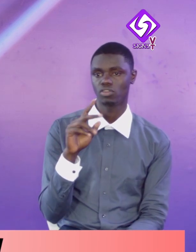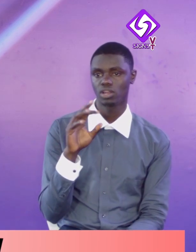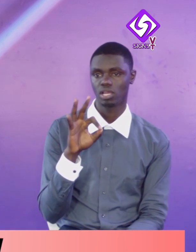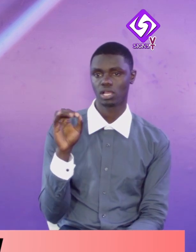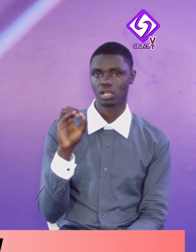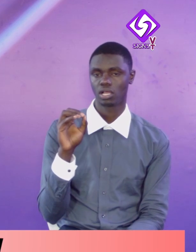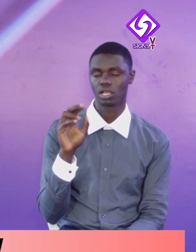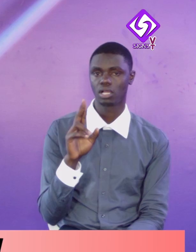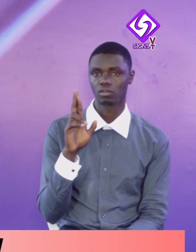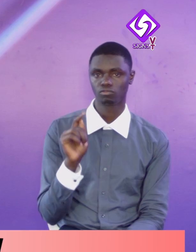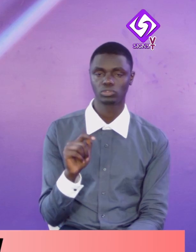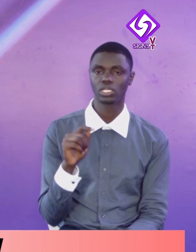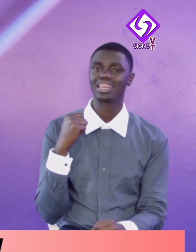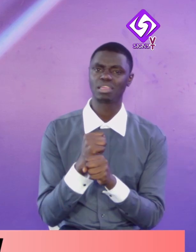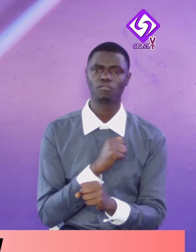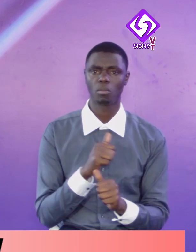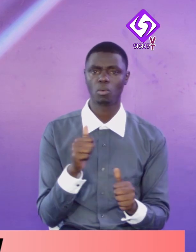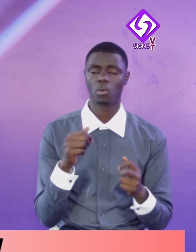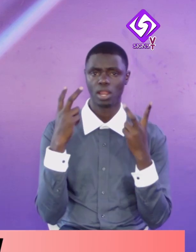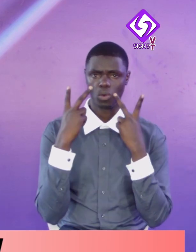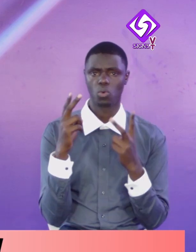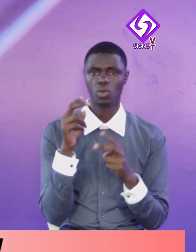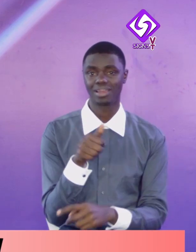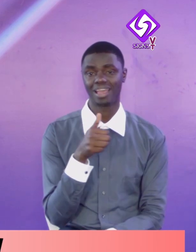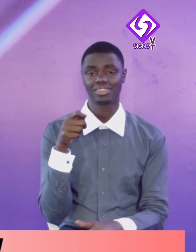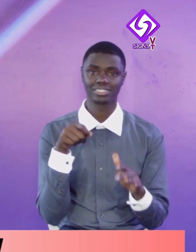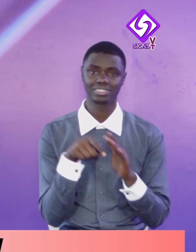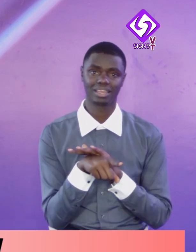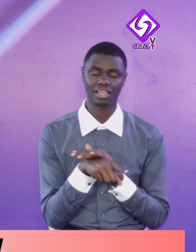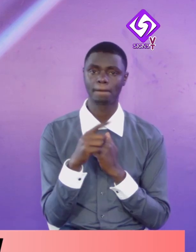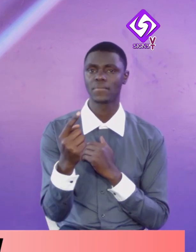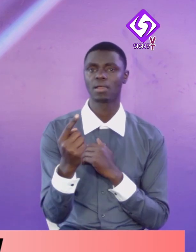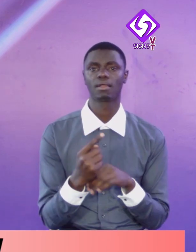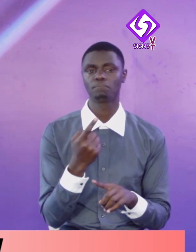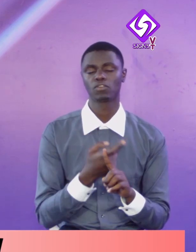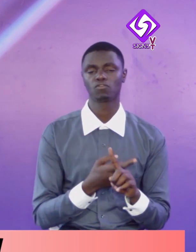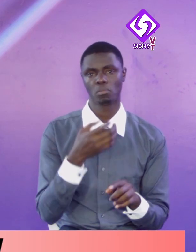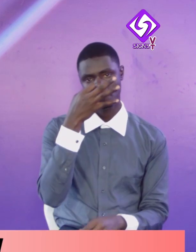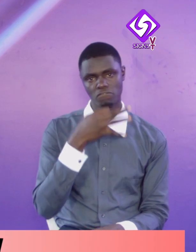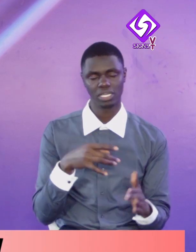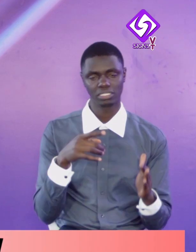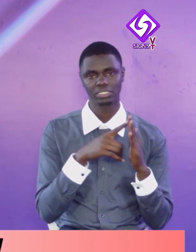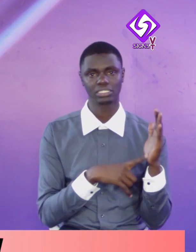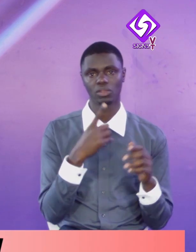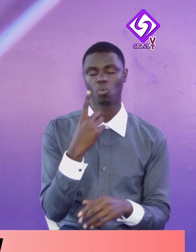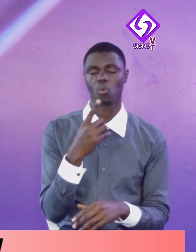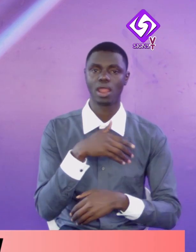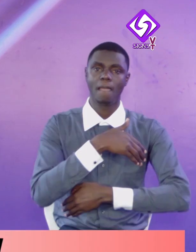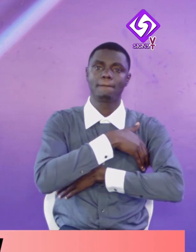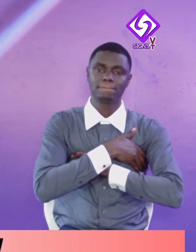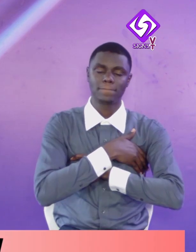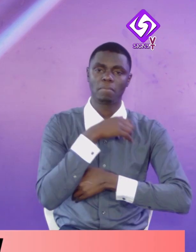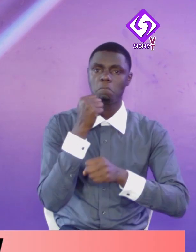performing. Look at the other strikers coming from the France League 1. Kylian Mbappe is